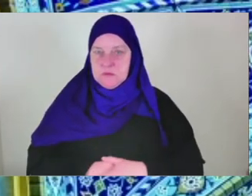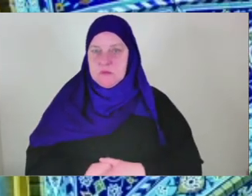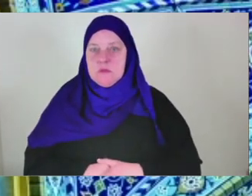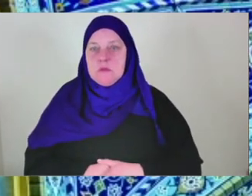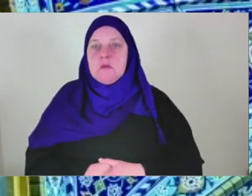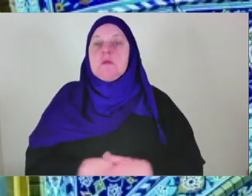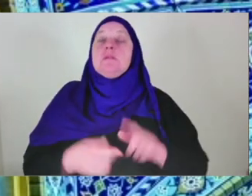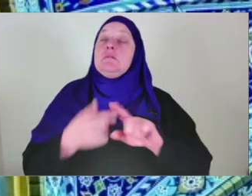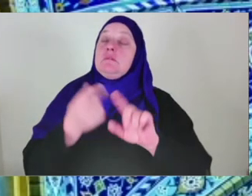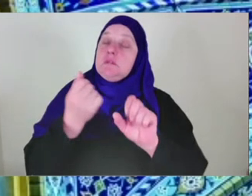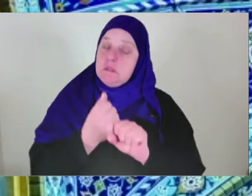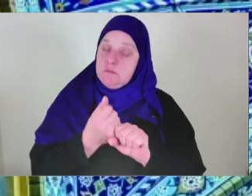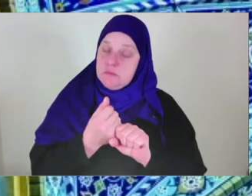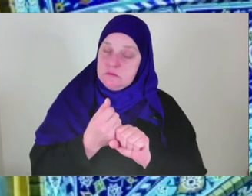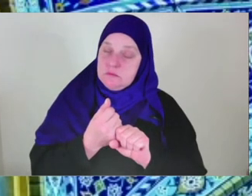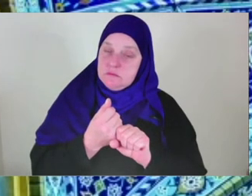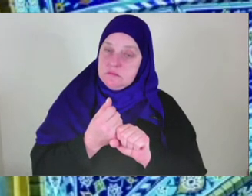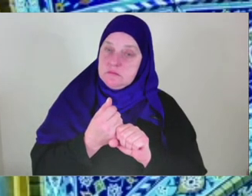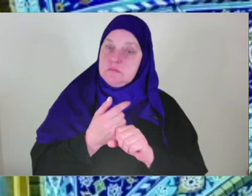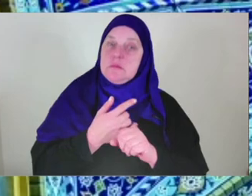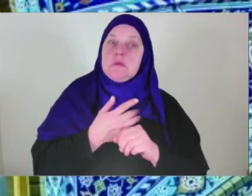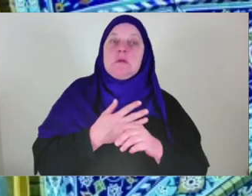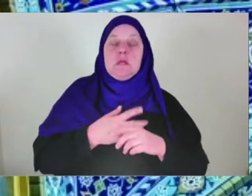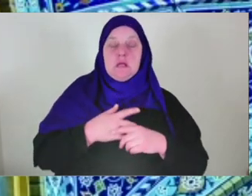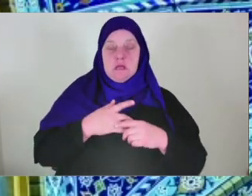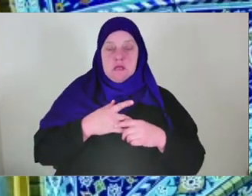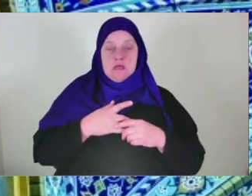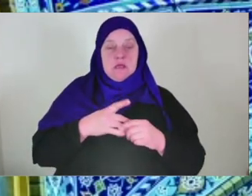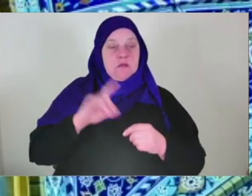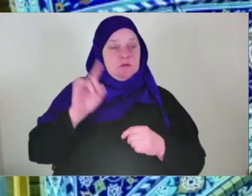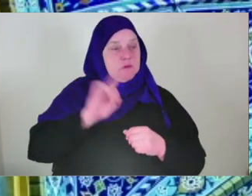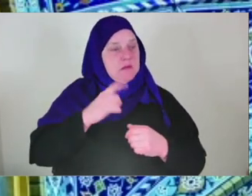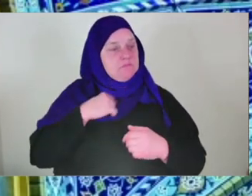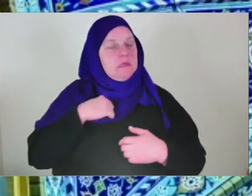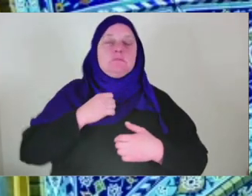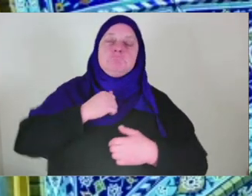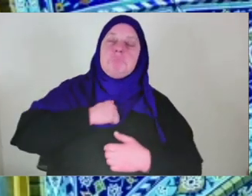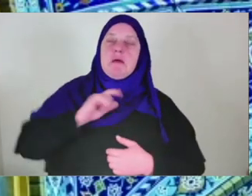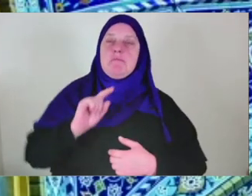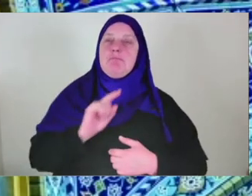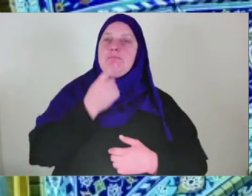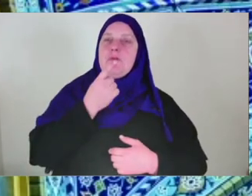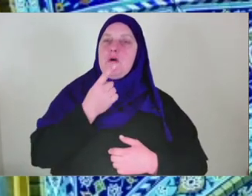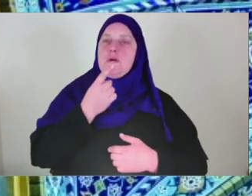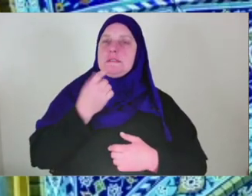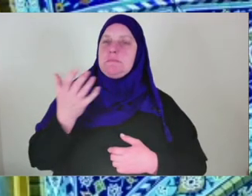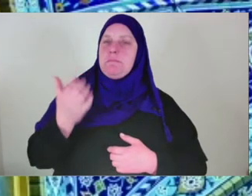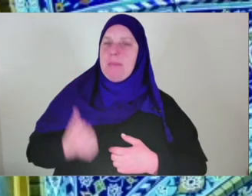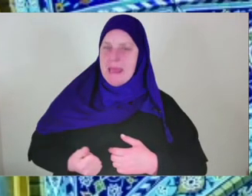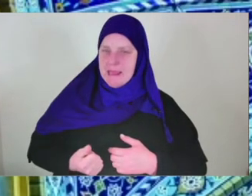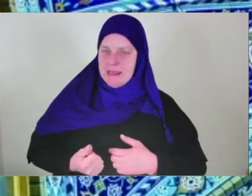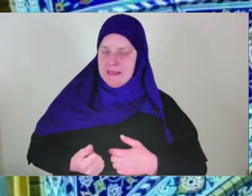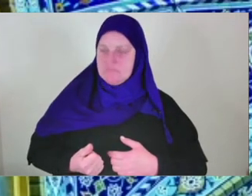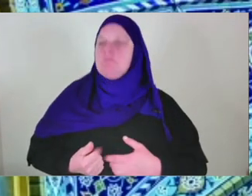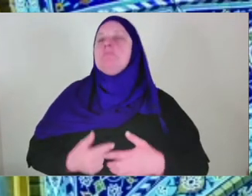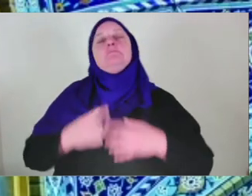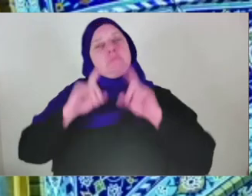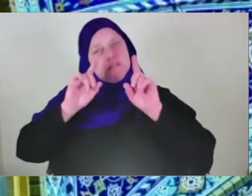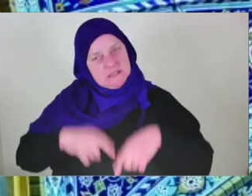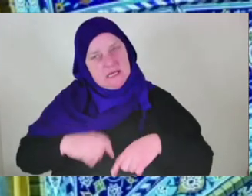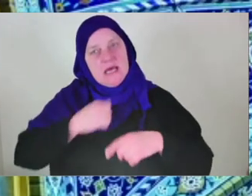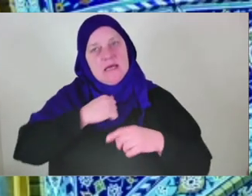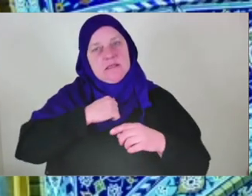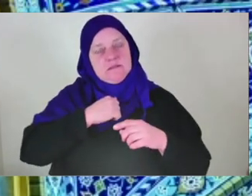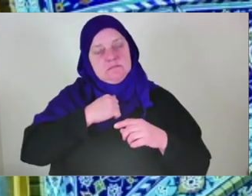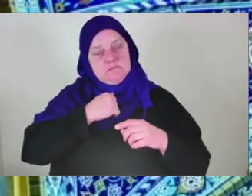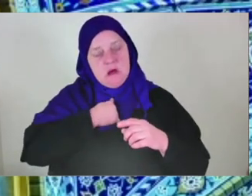received. This is the beginning of my khums here. Now, I have two options. The easy option is that every time you receive